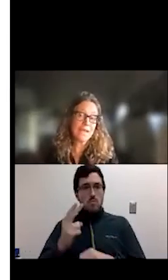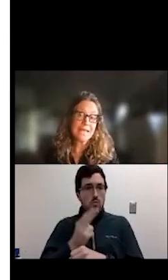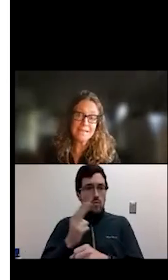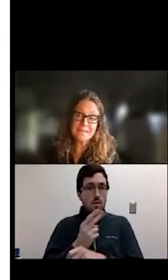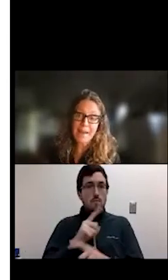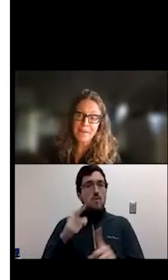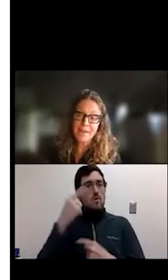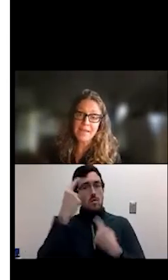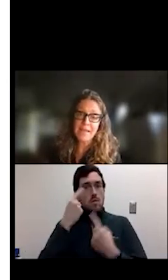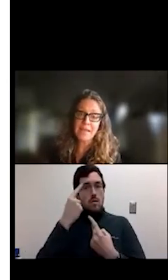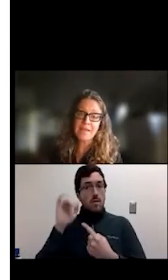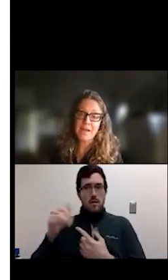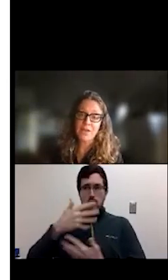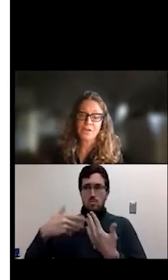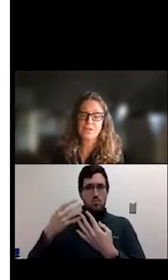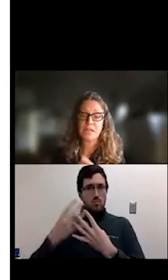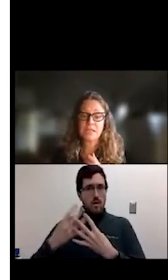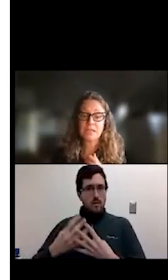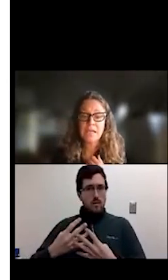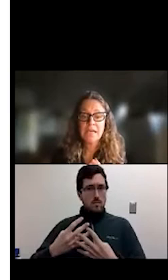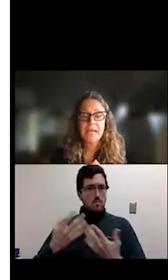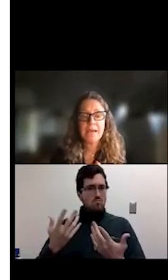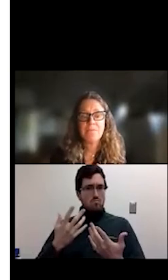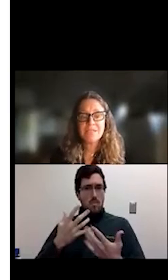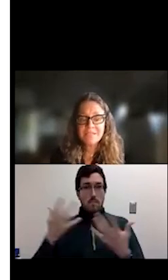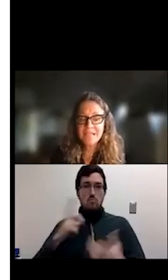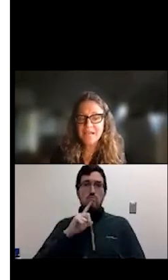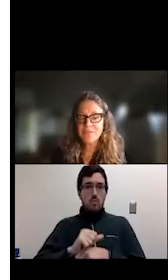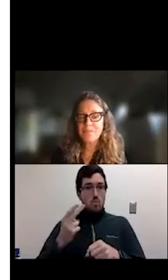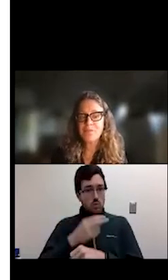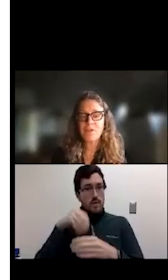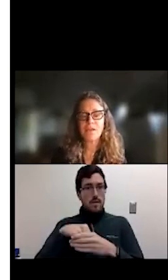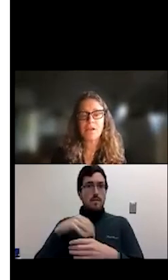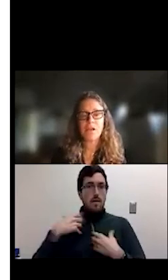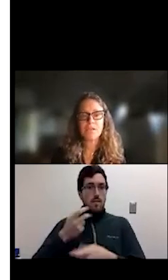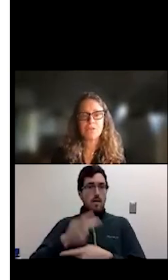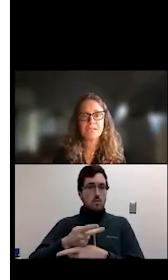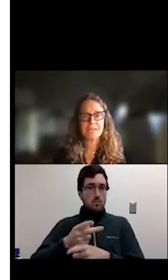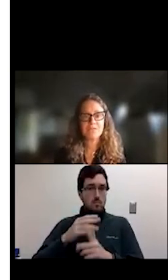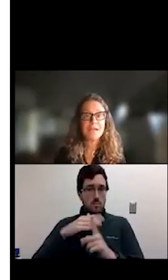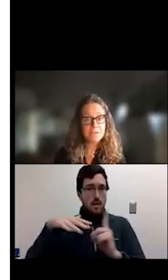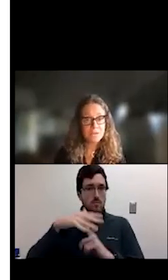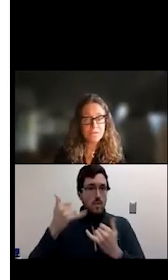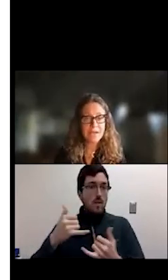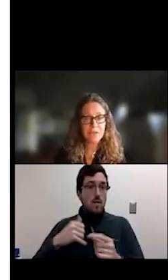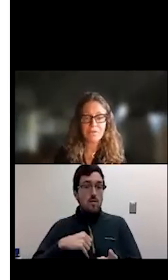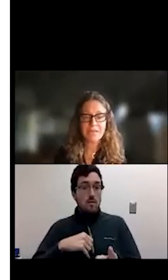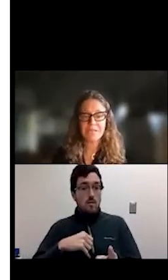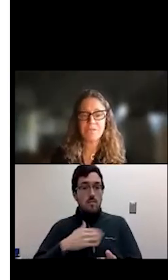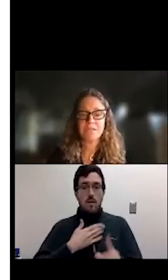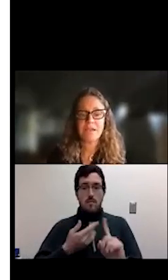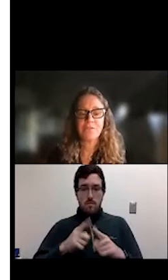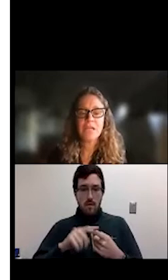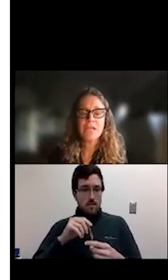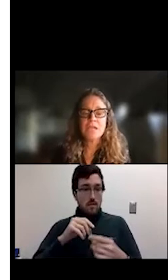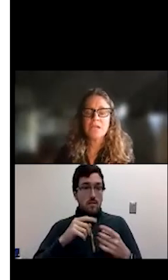social risk screening is happening in healthcare settings. This is a slide from my friend and colleague, Teresa Fraze, who's now here with